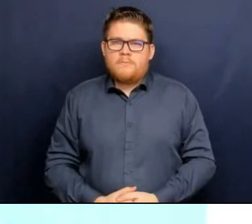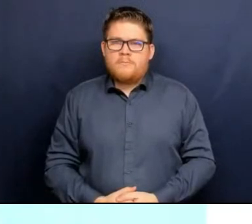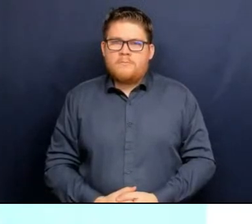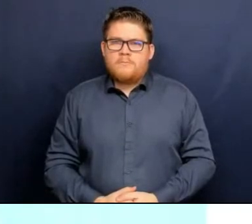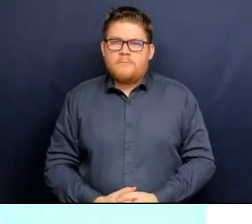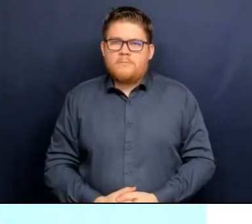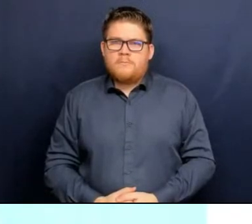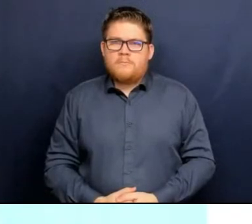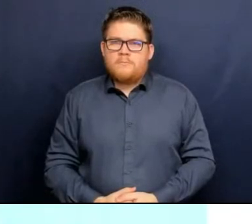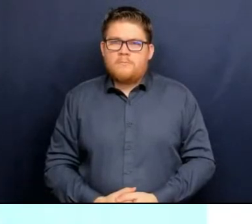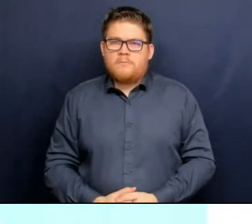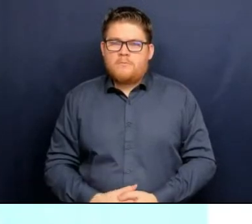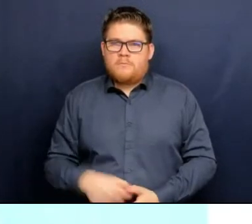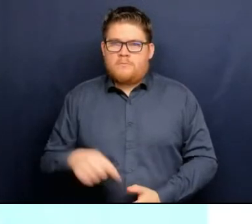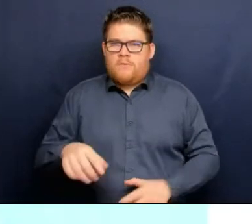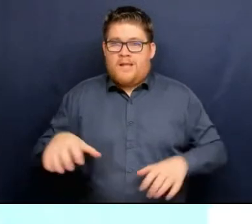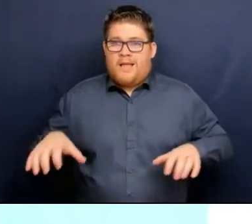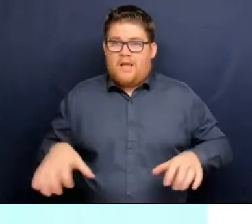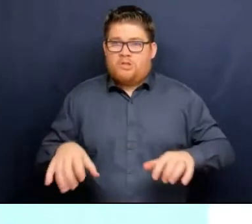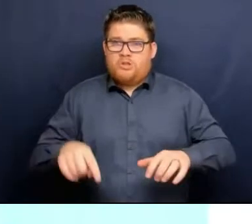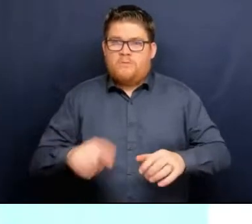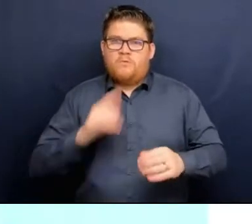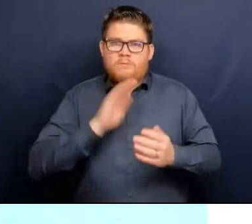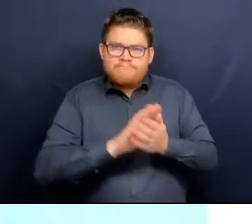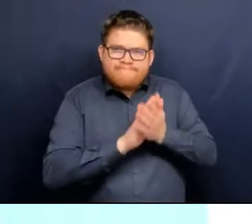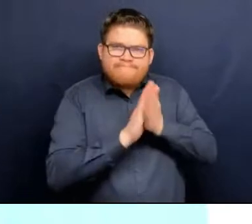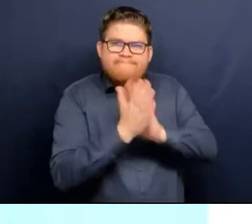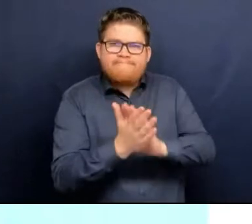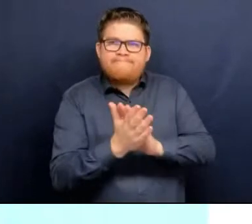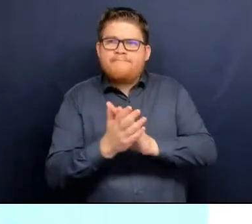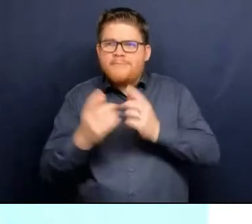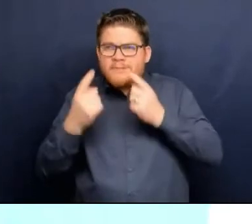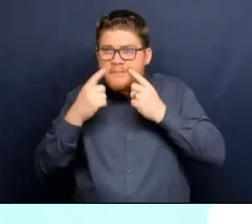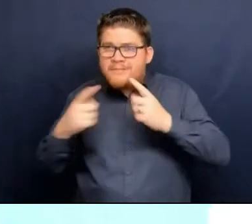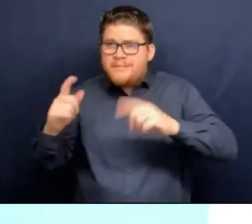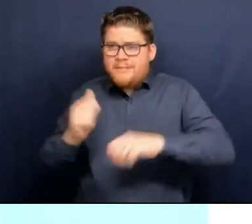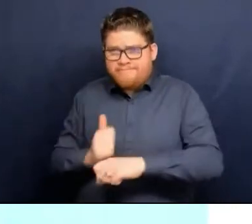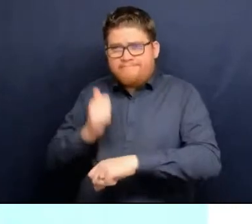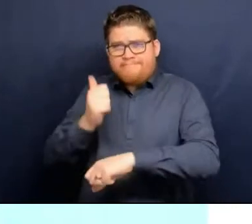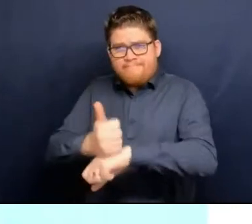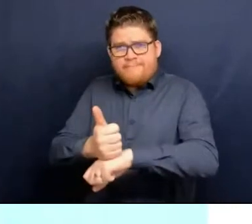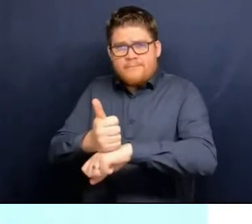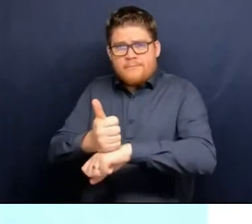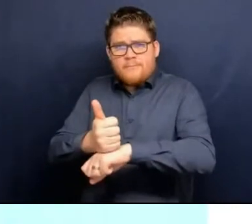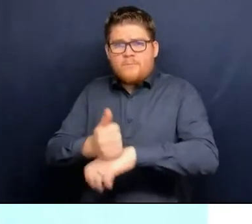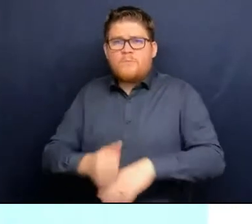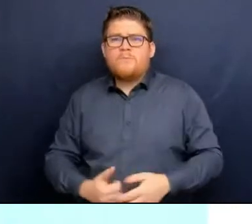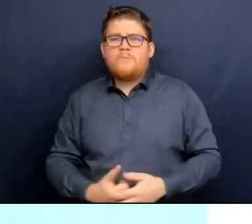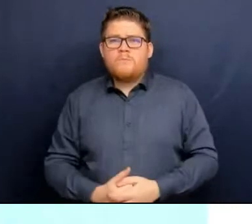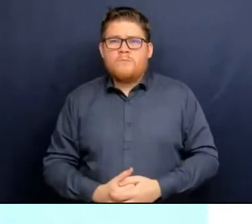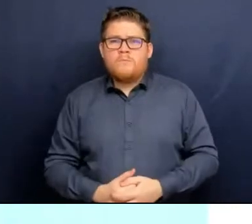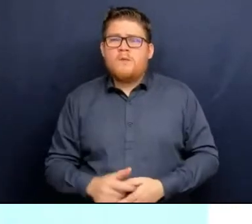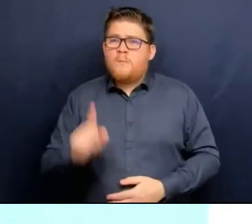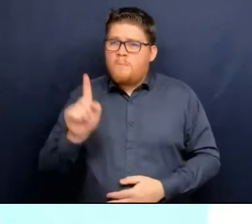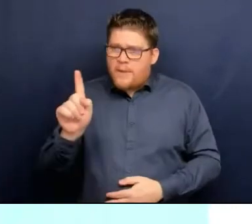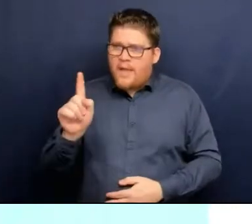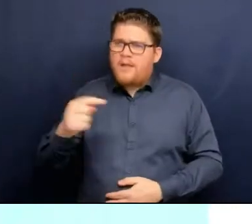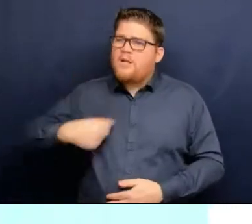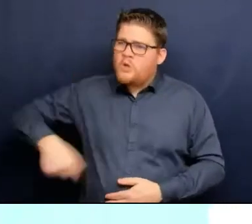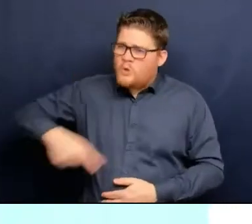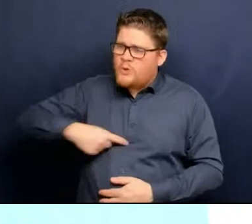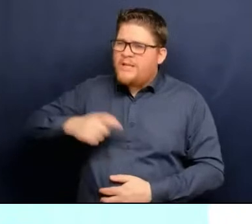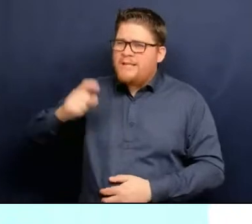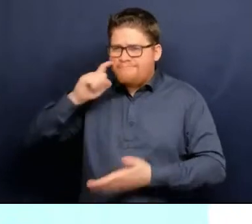actions, we also need to do some heavy lifting and some big work that needs to take place within this system of